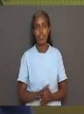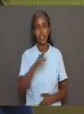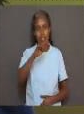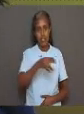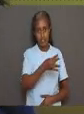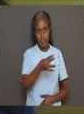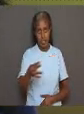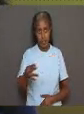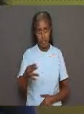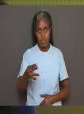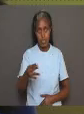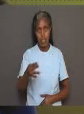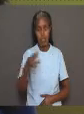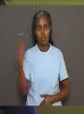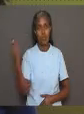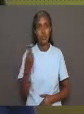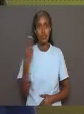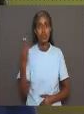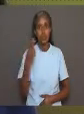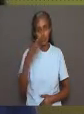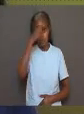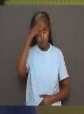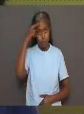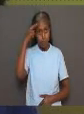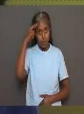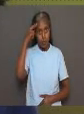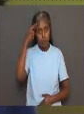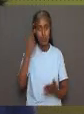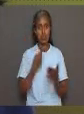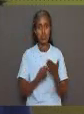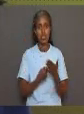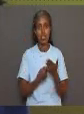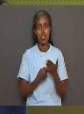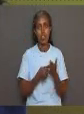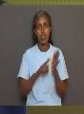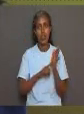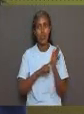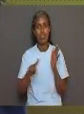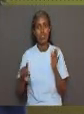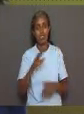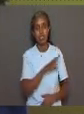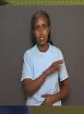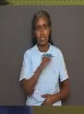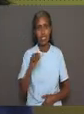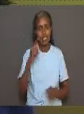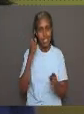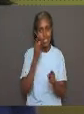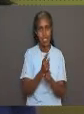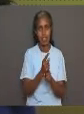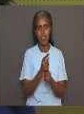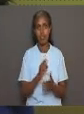Tables are often used because they are concise and exact.